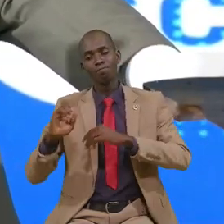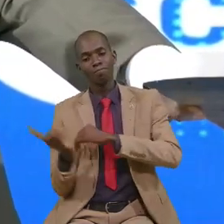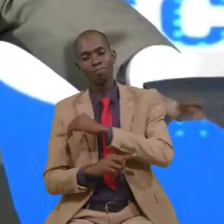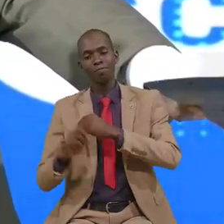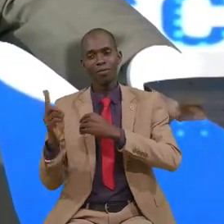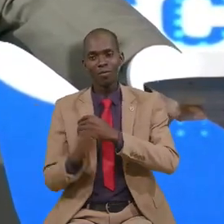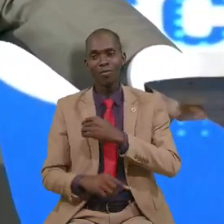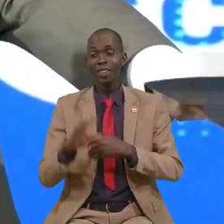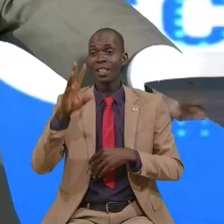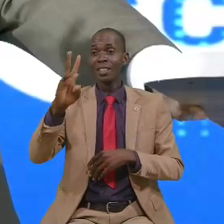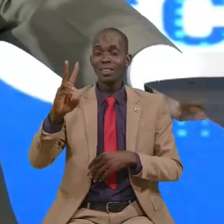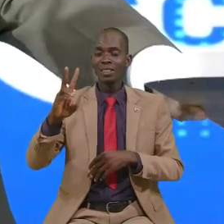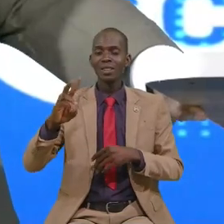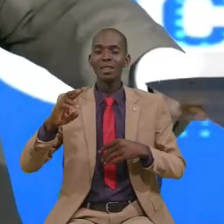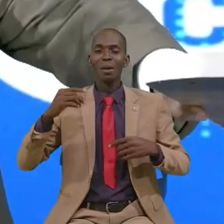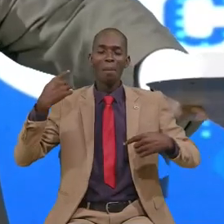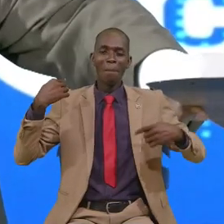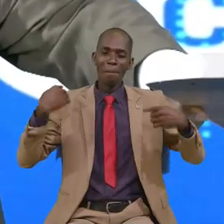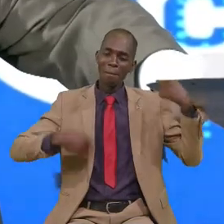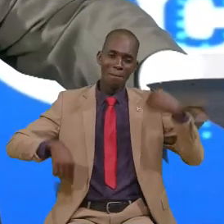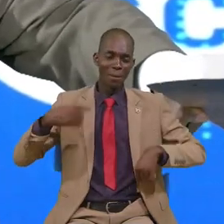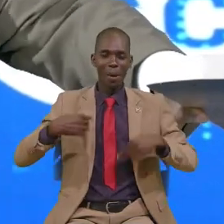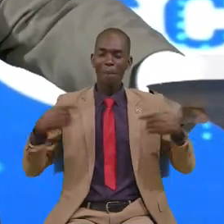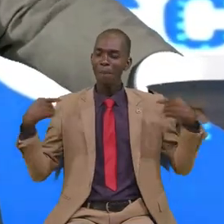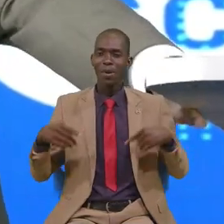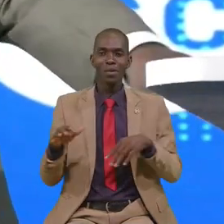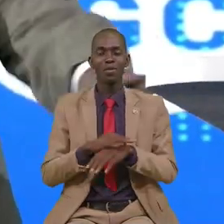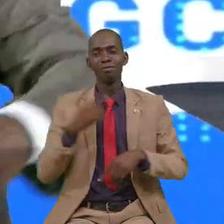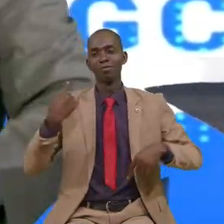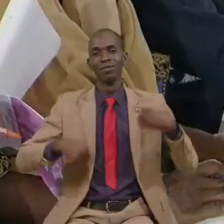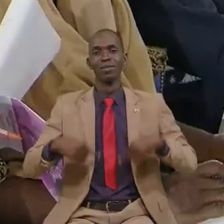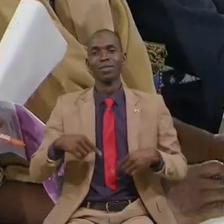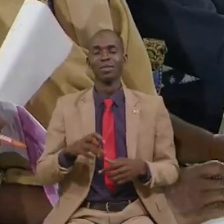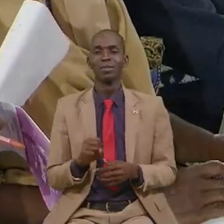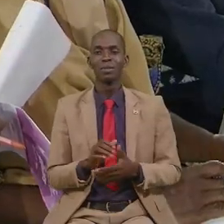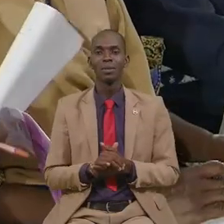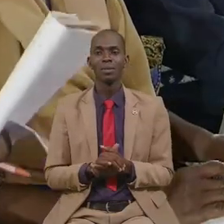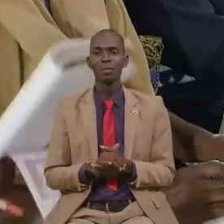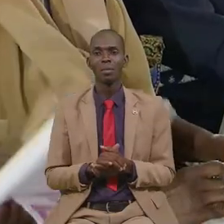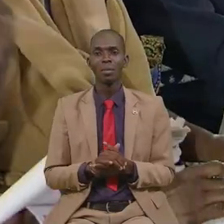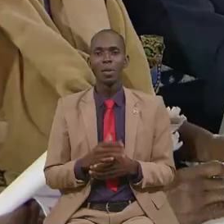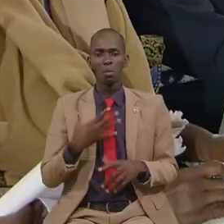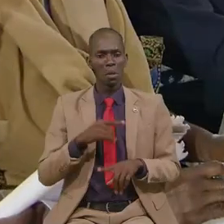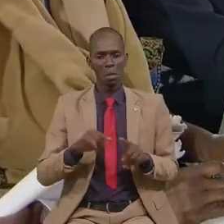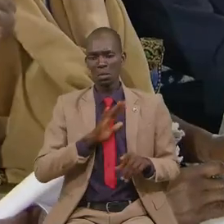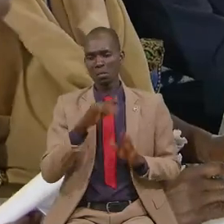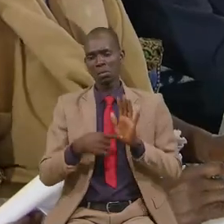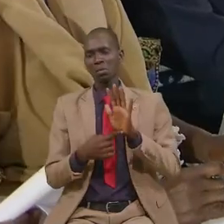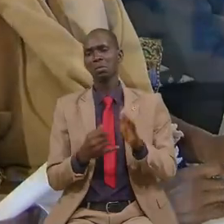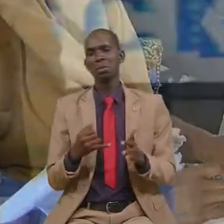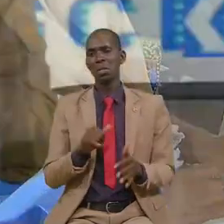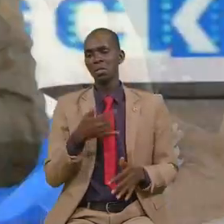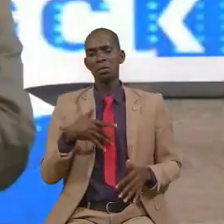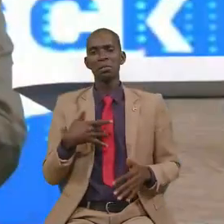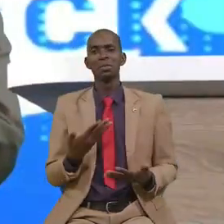terrible, painful strokes of the cane. But he showed it. That's